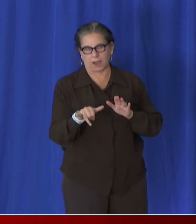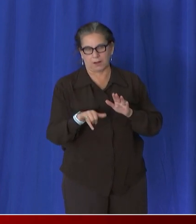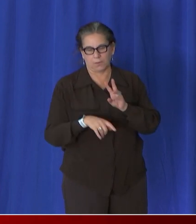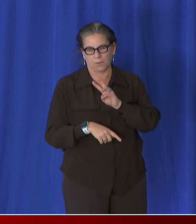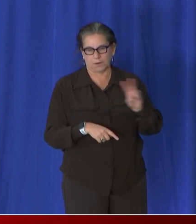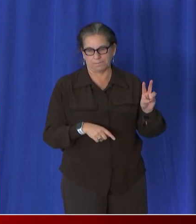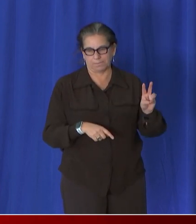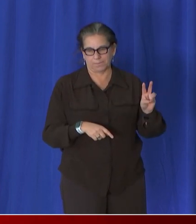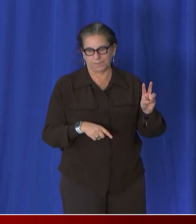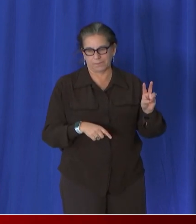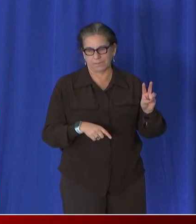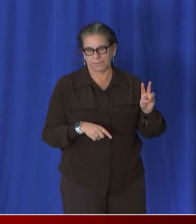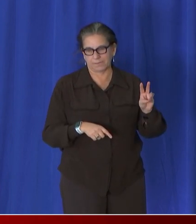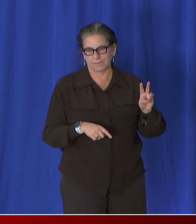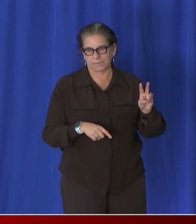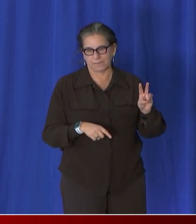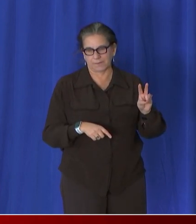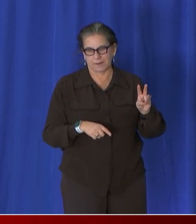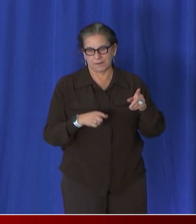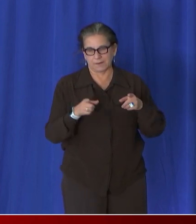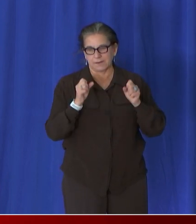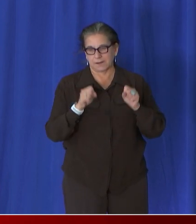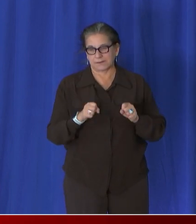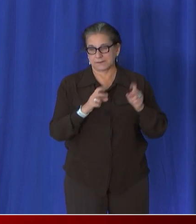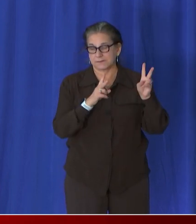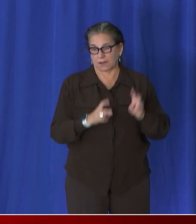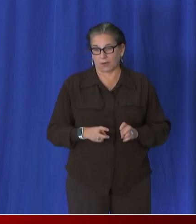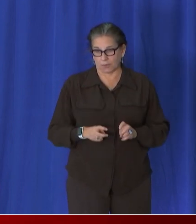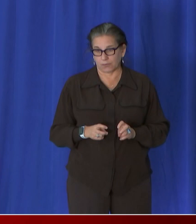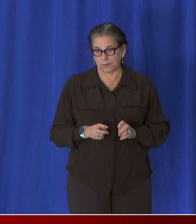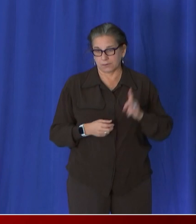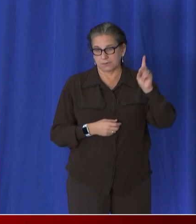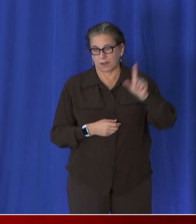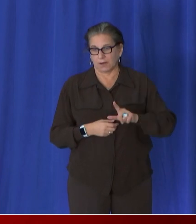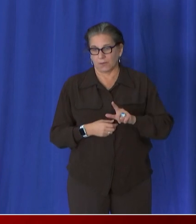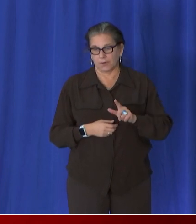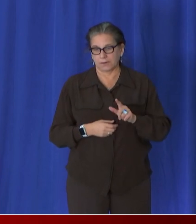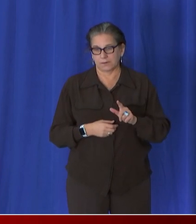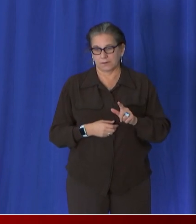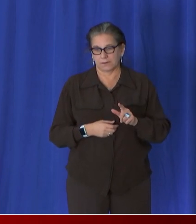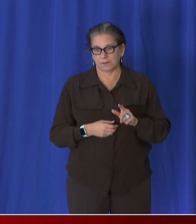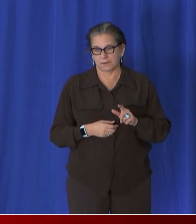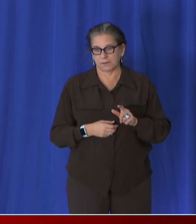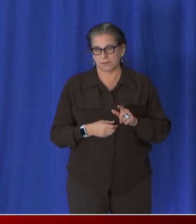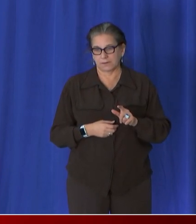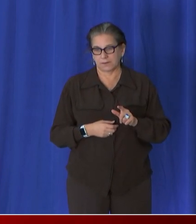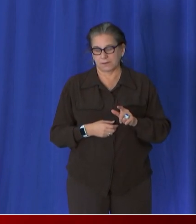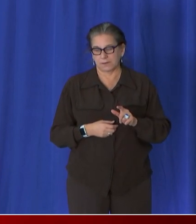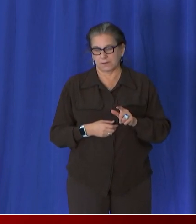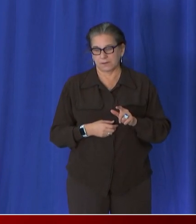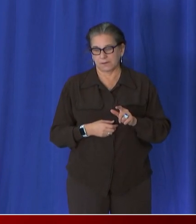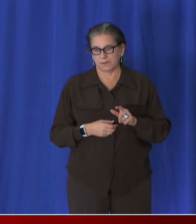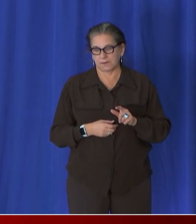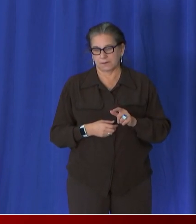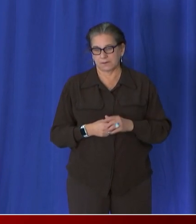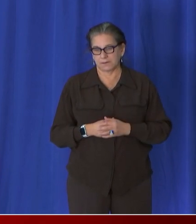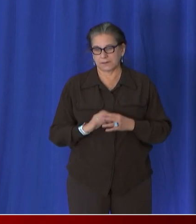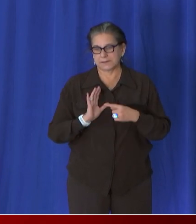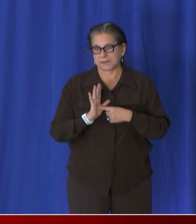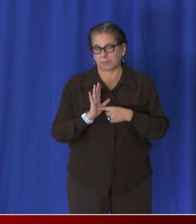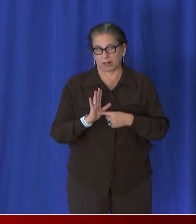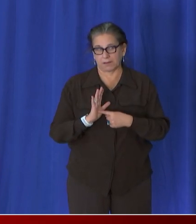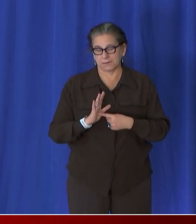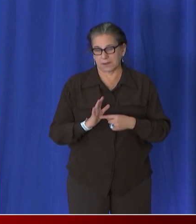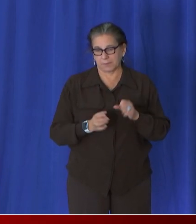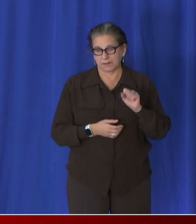vaccdc.dc.gov to download a sample of the signage requiring vaccination